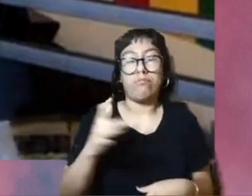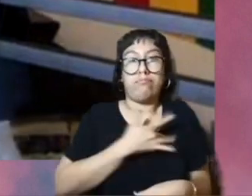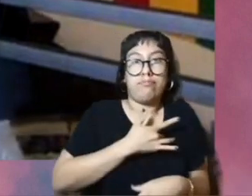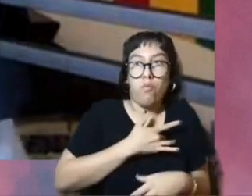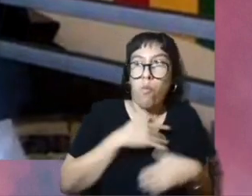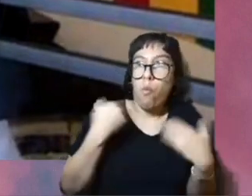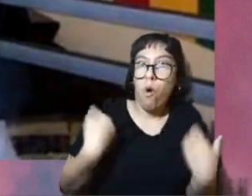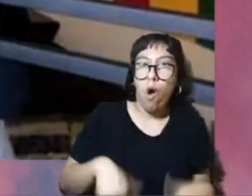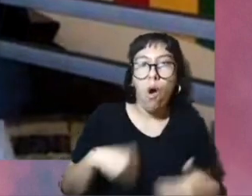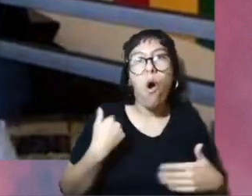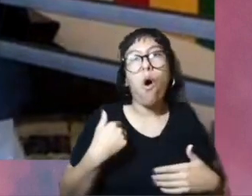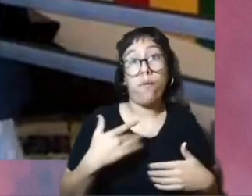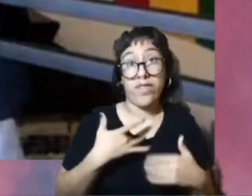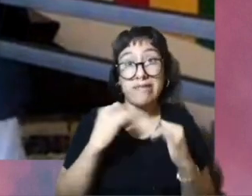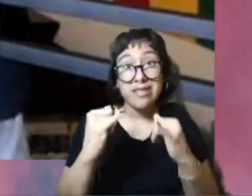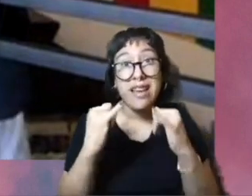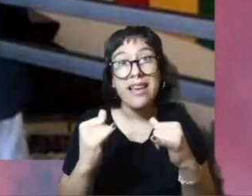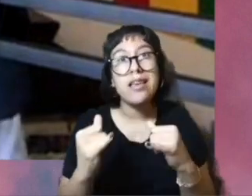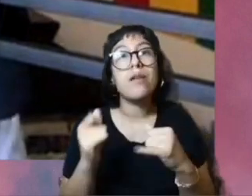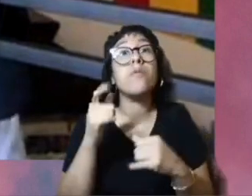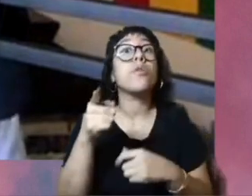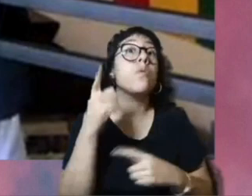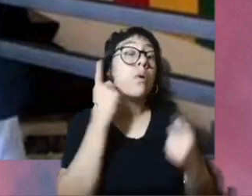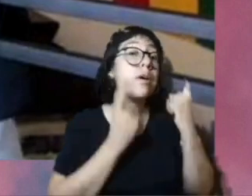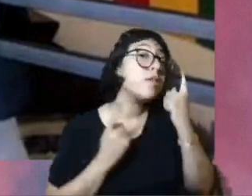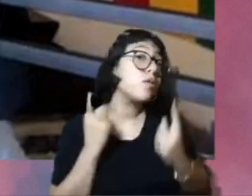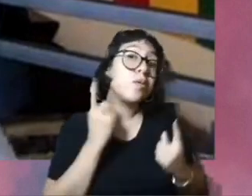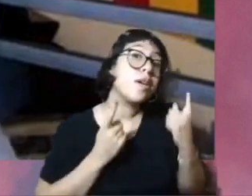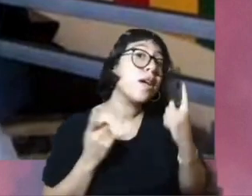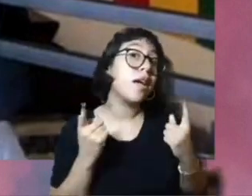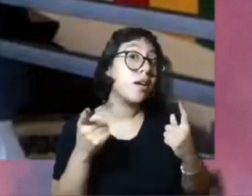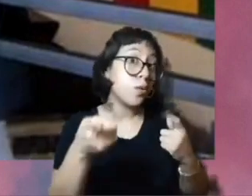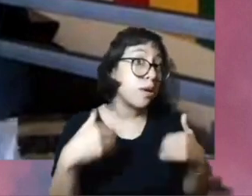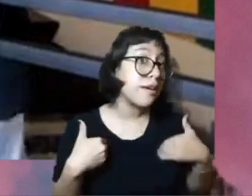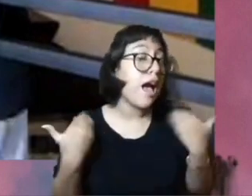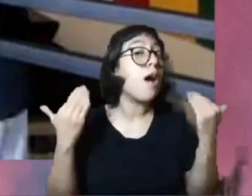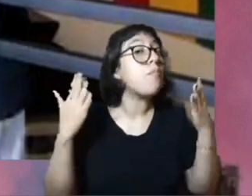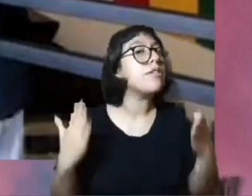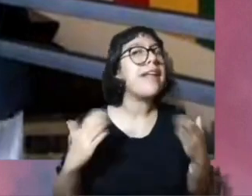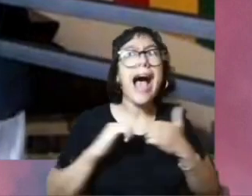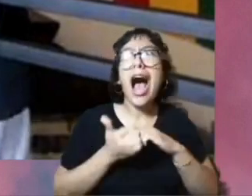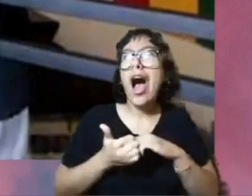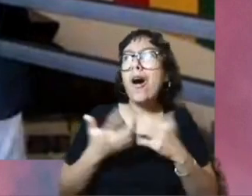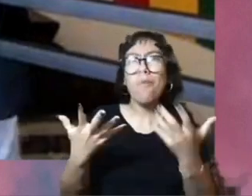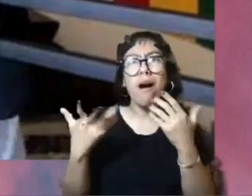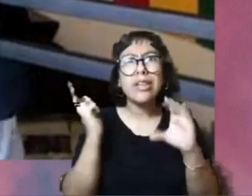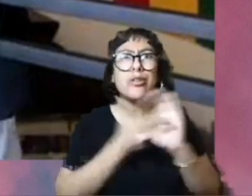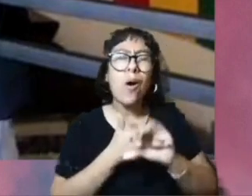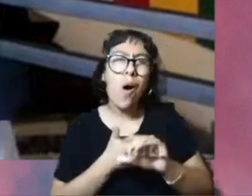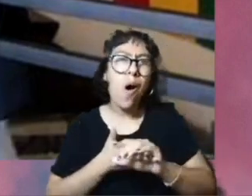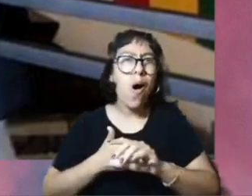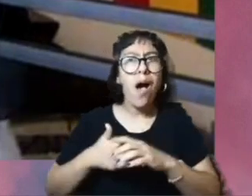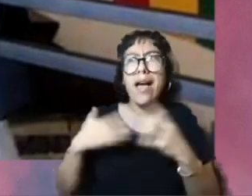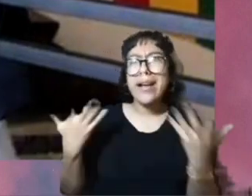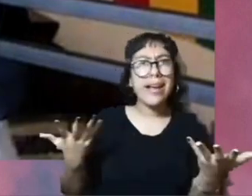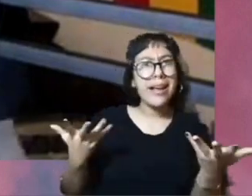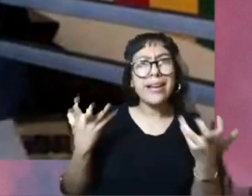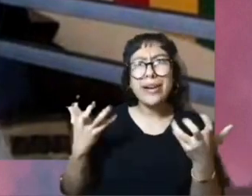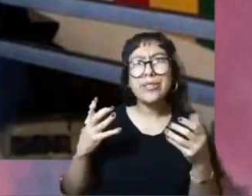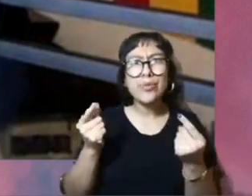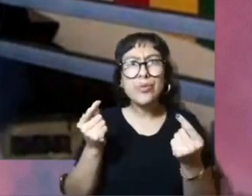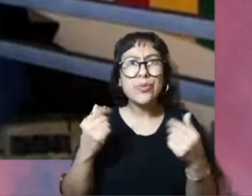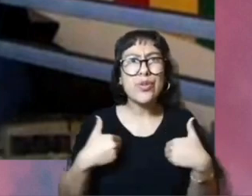was, you might be wondering, if you're a young person, how you can get down with the next dope Youth